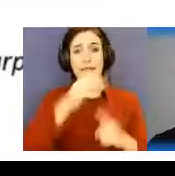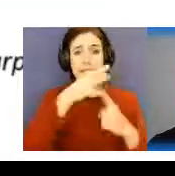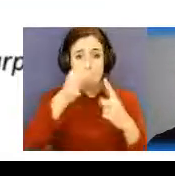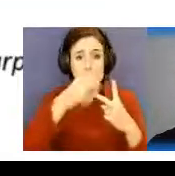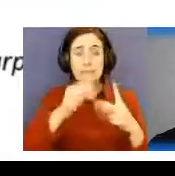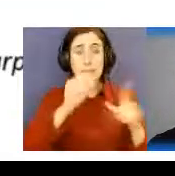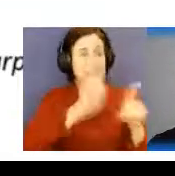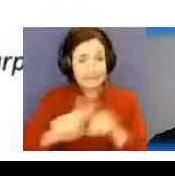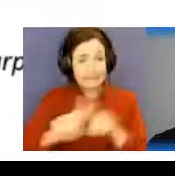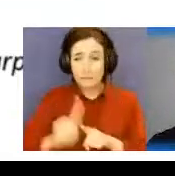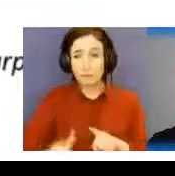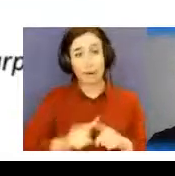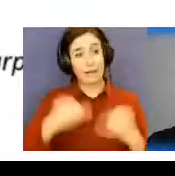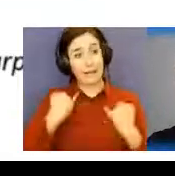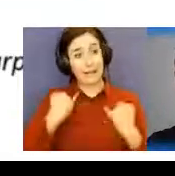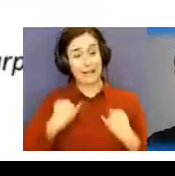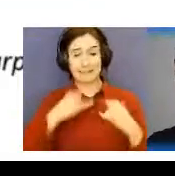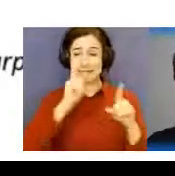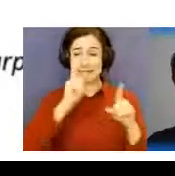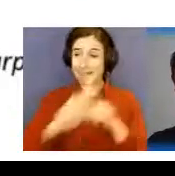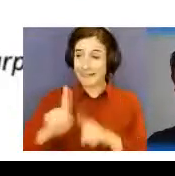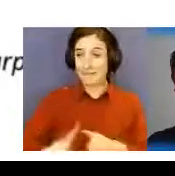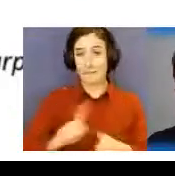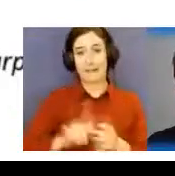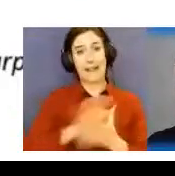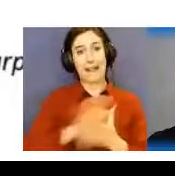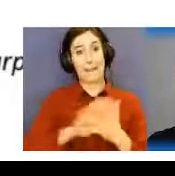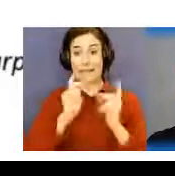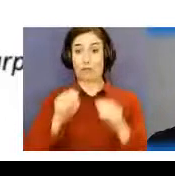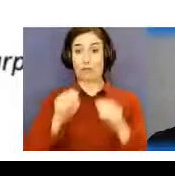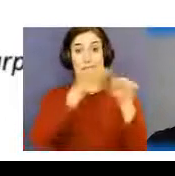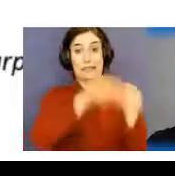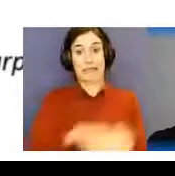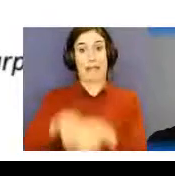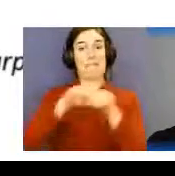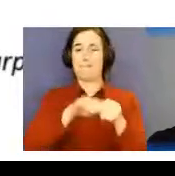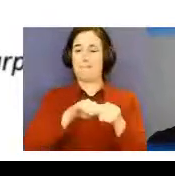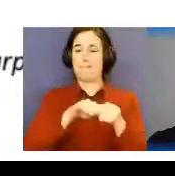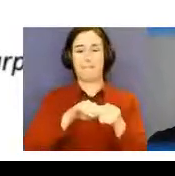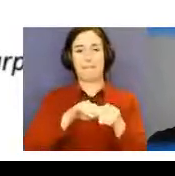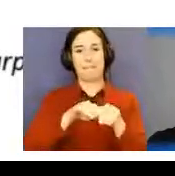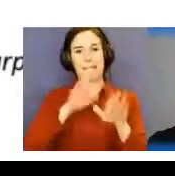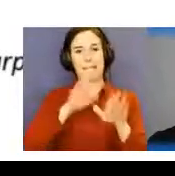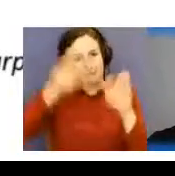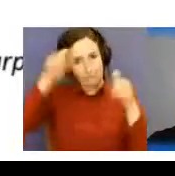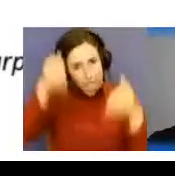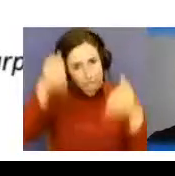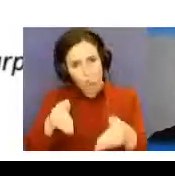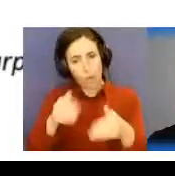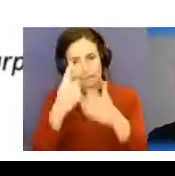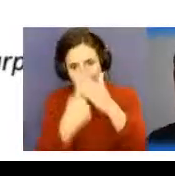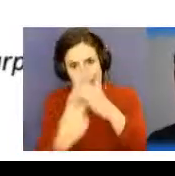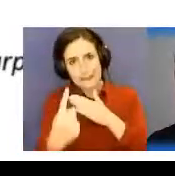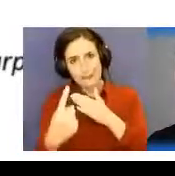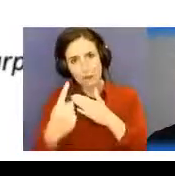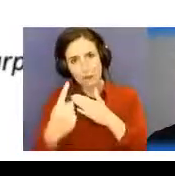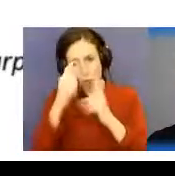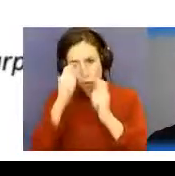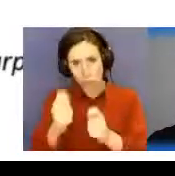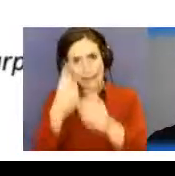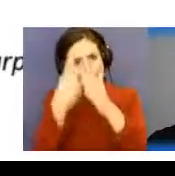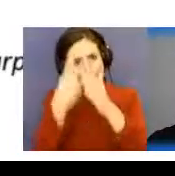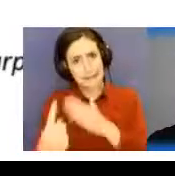as an individual is the fundamental way forward in that person-centered approach. And then the final one there, providers of activity, any